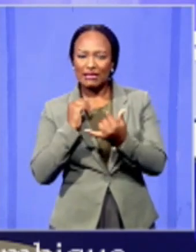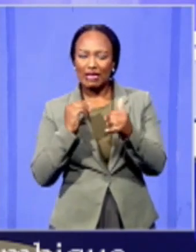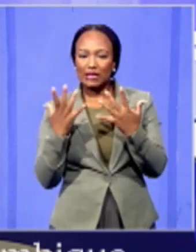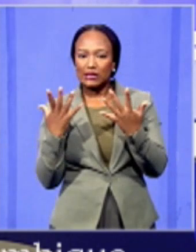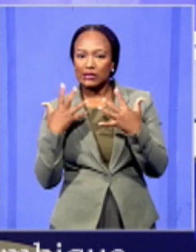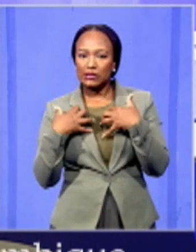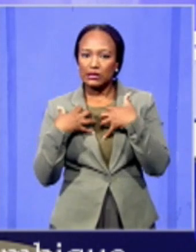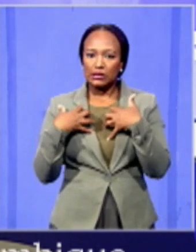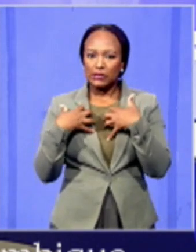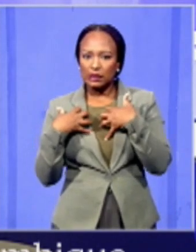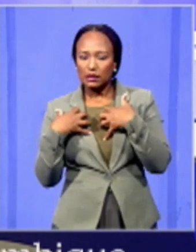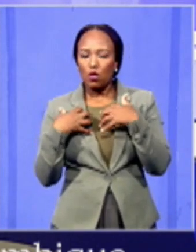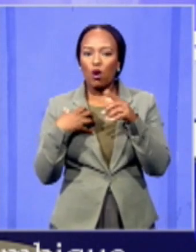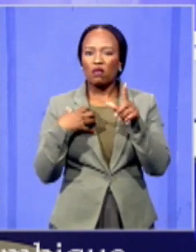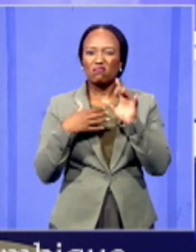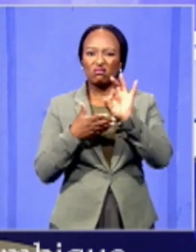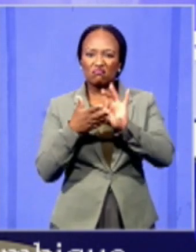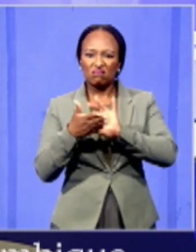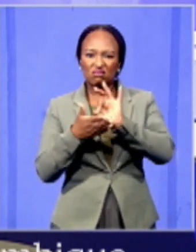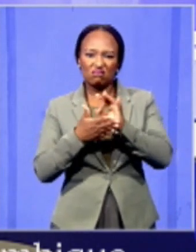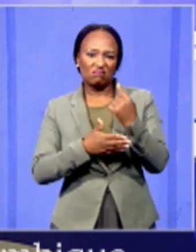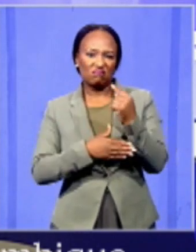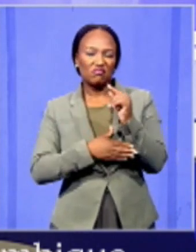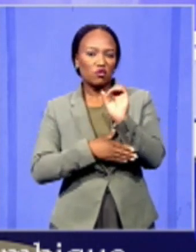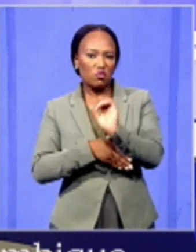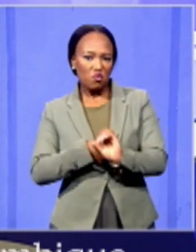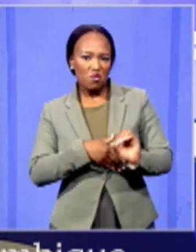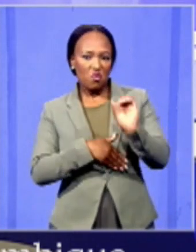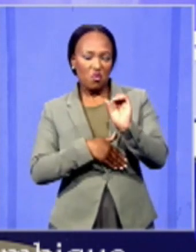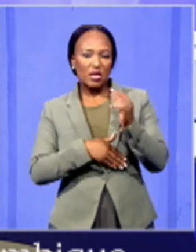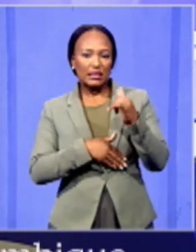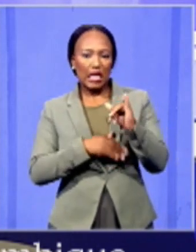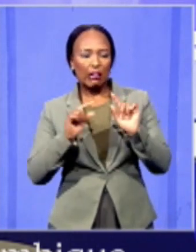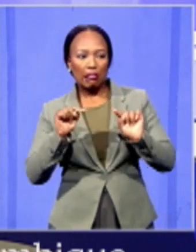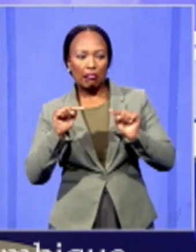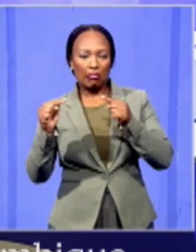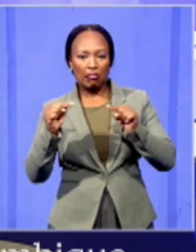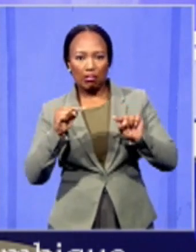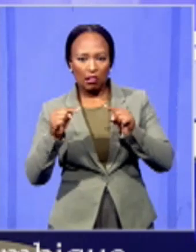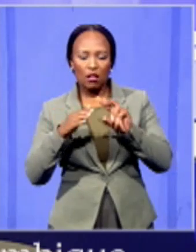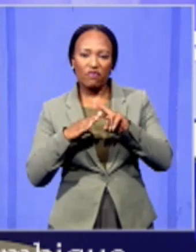dikgetho tša ka diphalane tšeo di go sa ngangišanago ka tšona le gabjale.